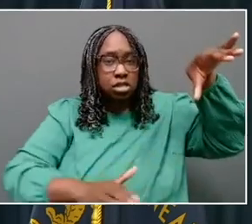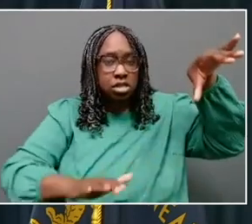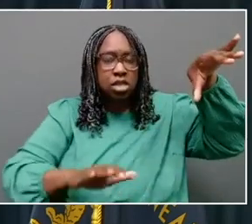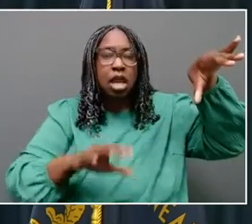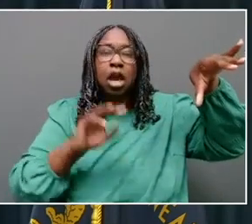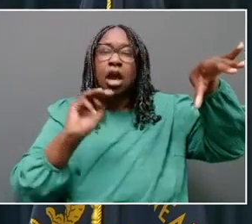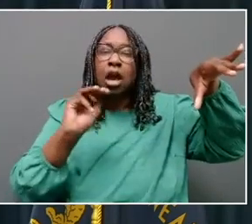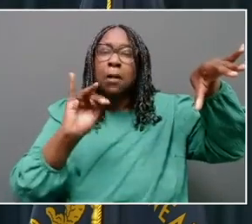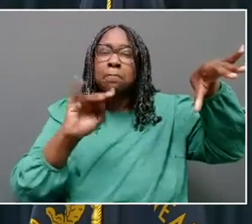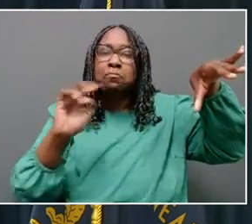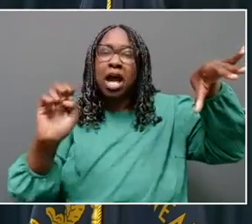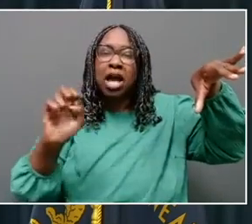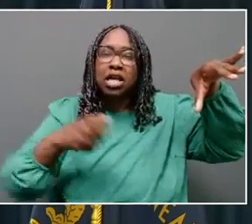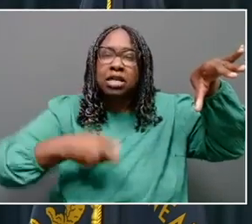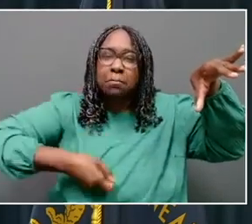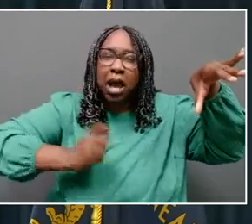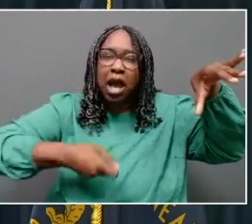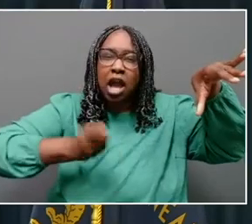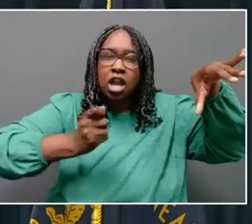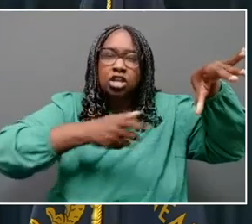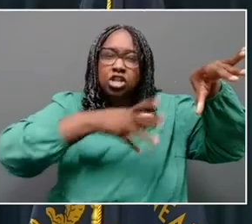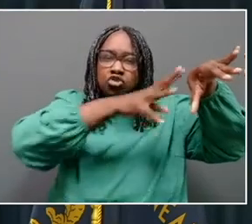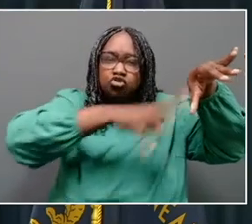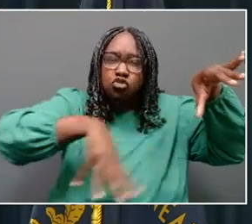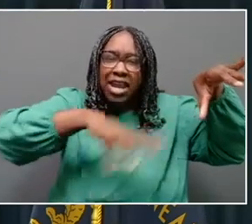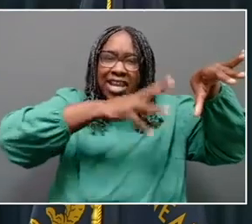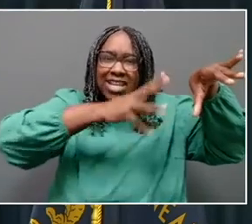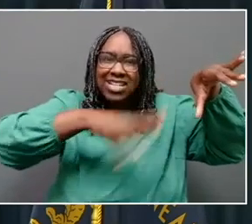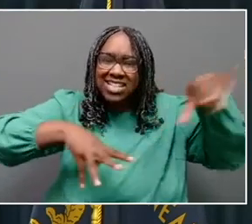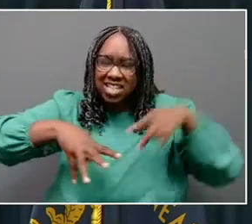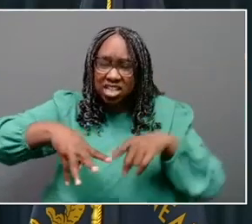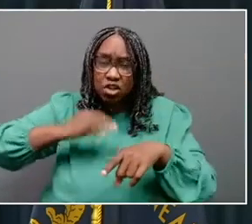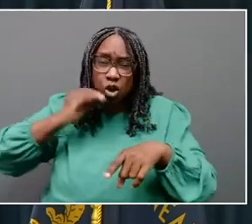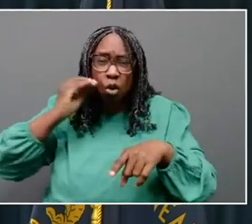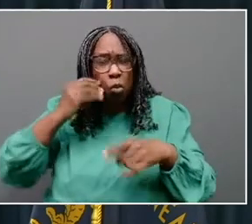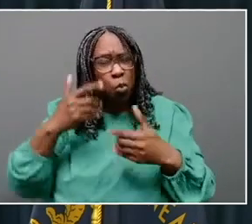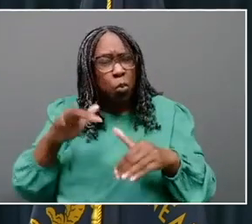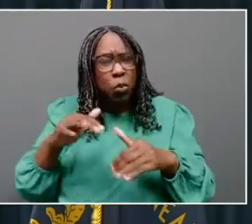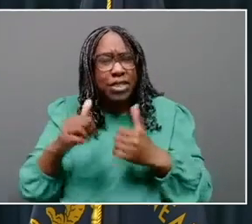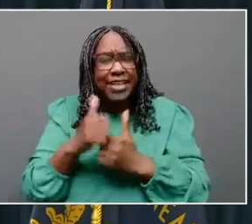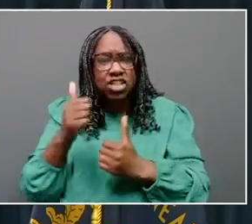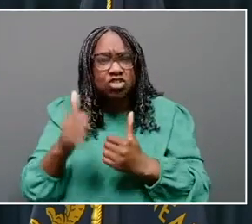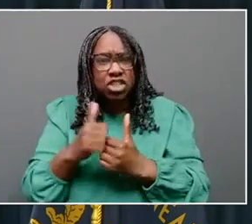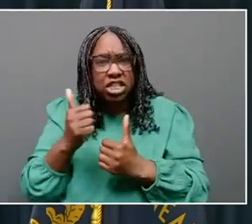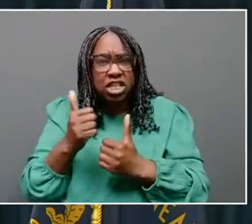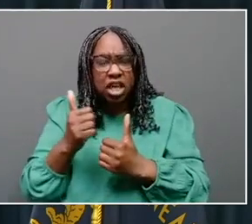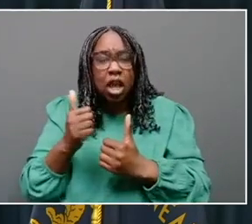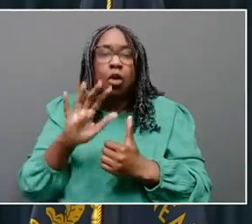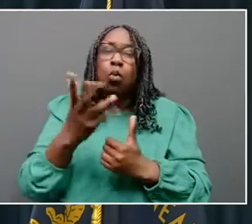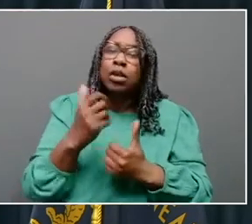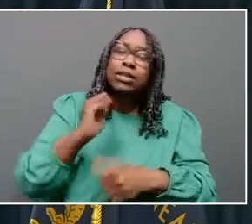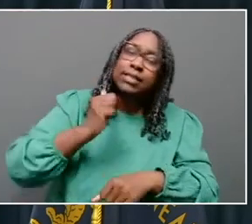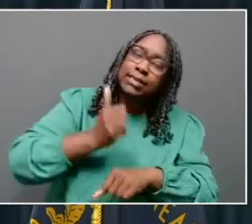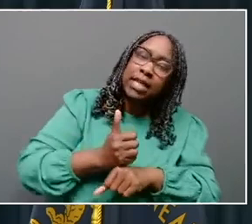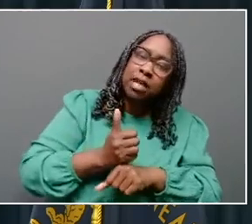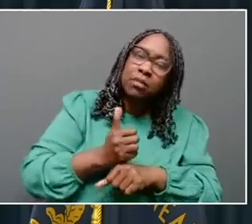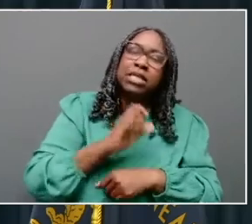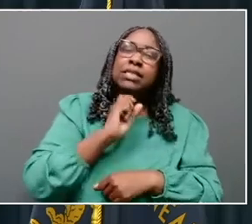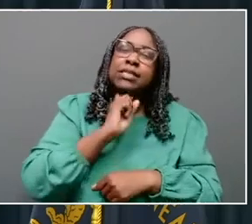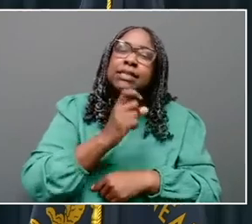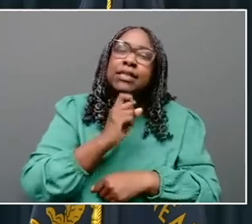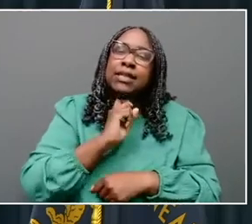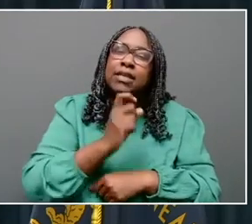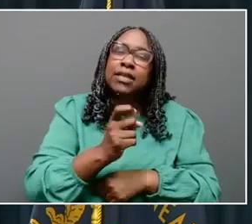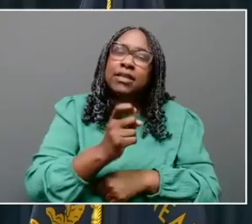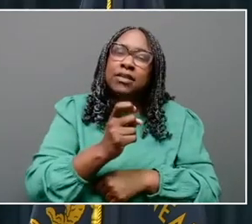city park. We've developed a plan to stabilize the area and redirect drainage by installing a series of steel-reinforced concrete